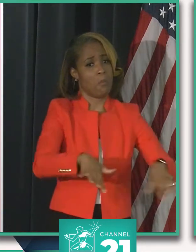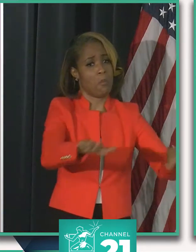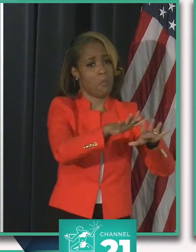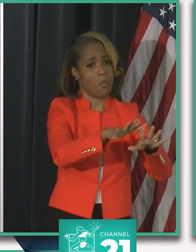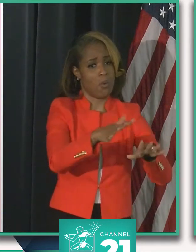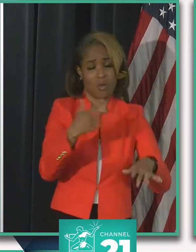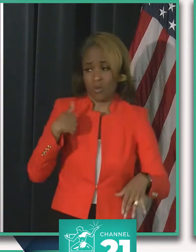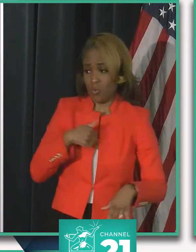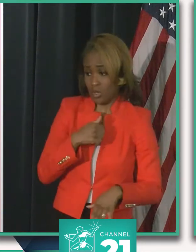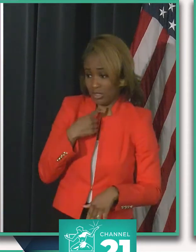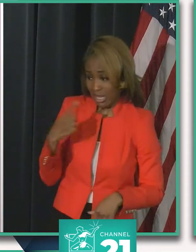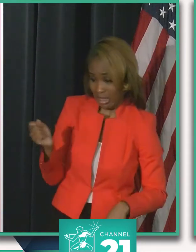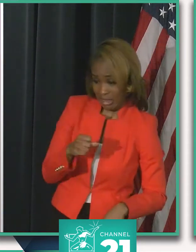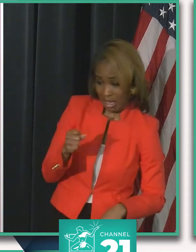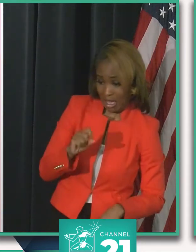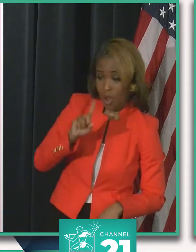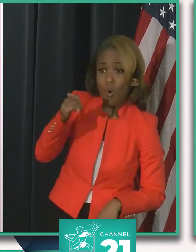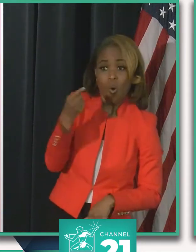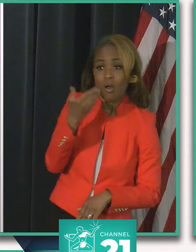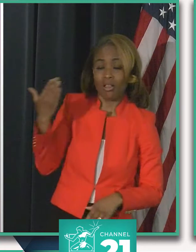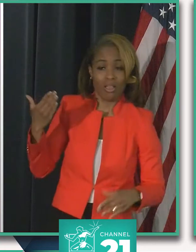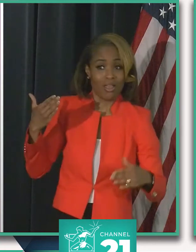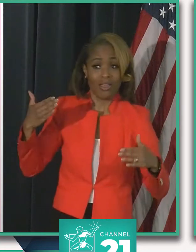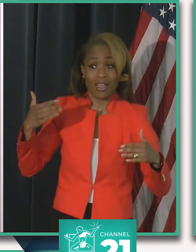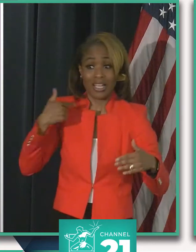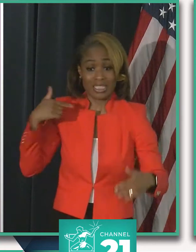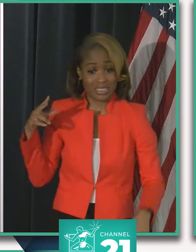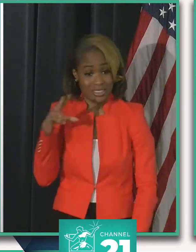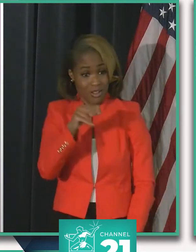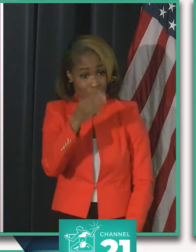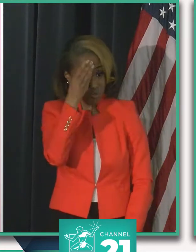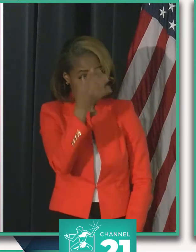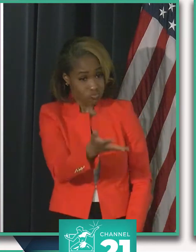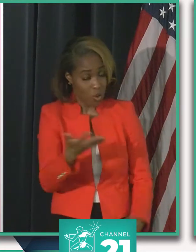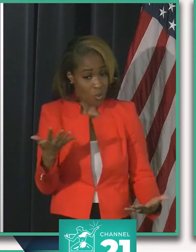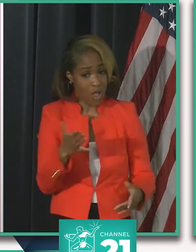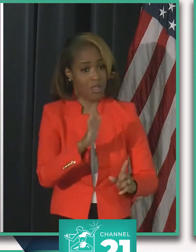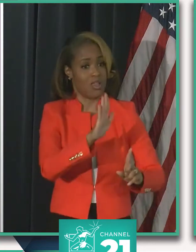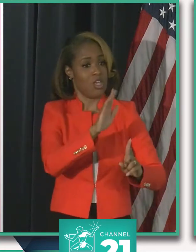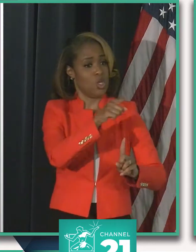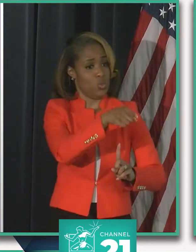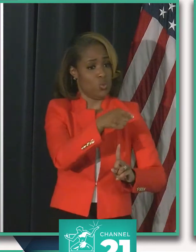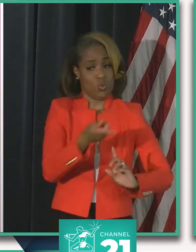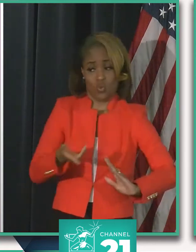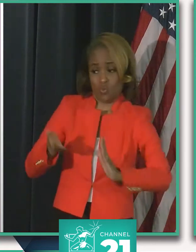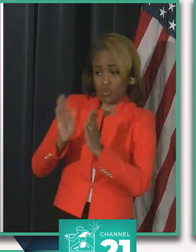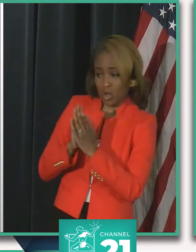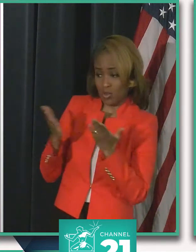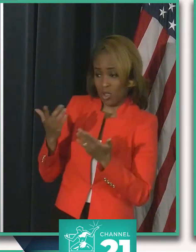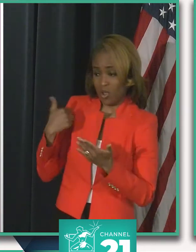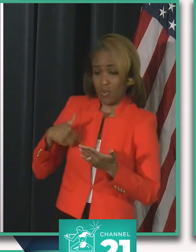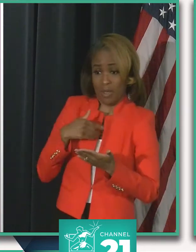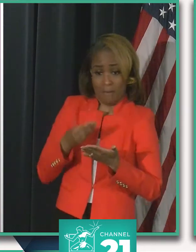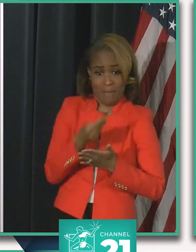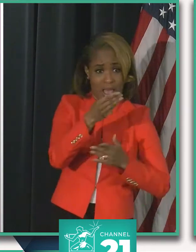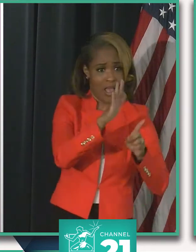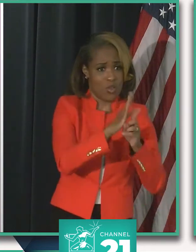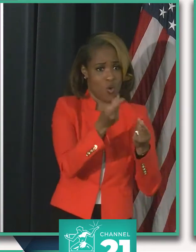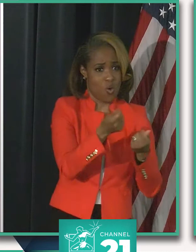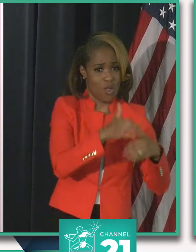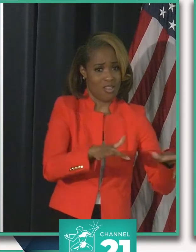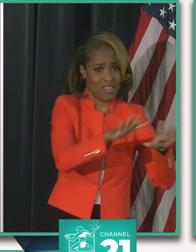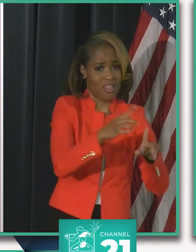that. The only thing that we said no to, Mr. Williams, was your request that we buy your land